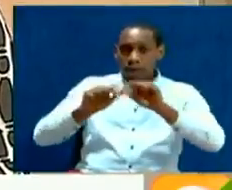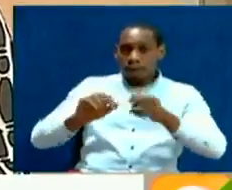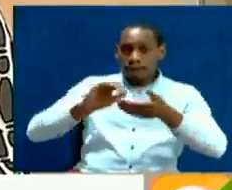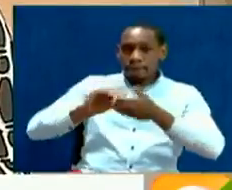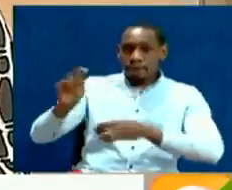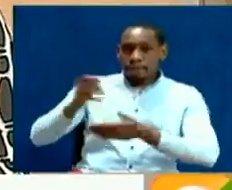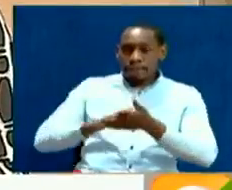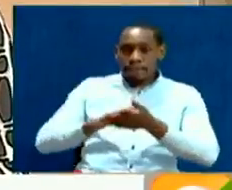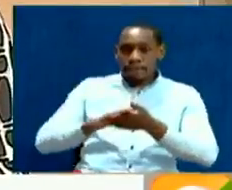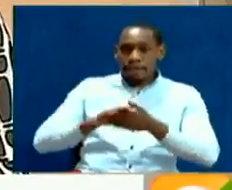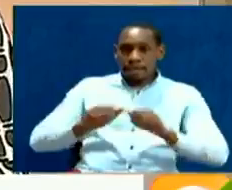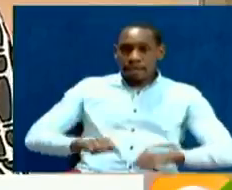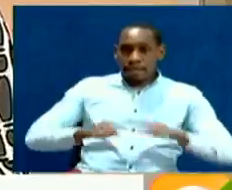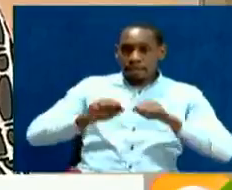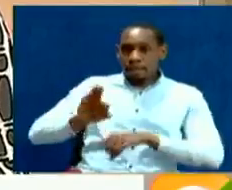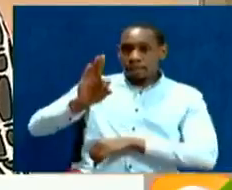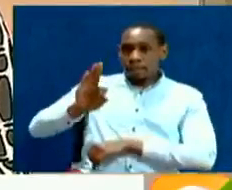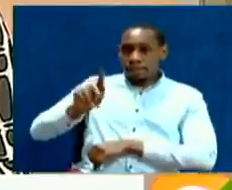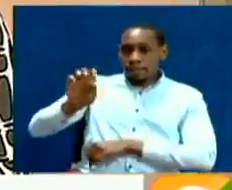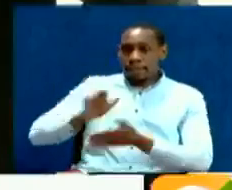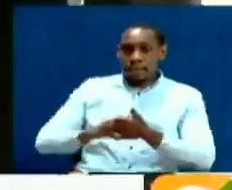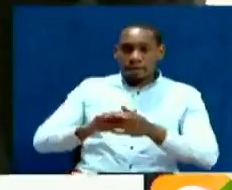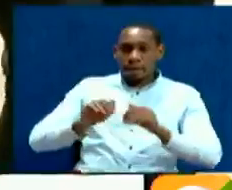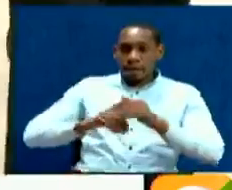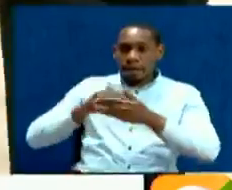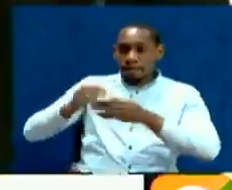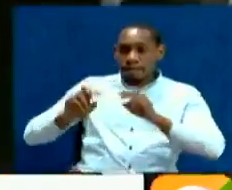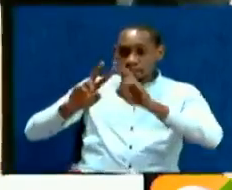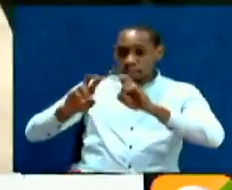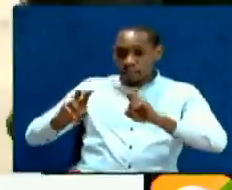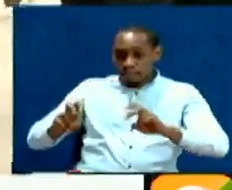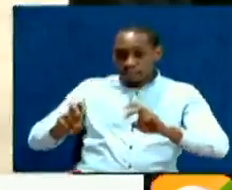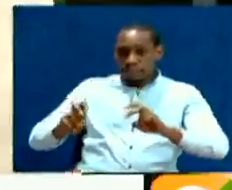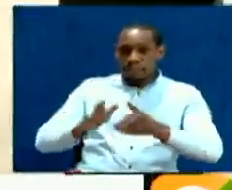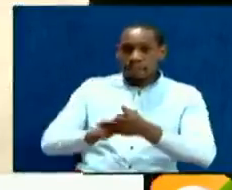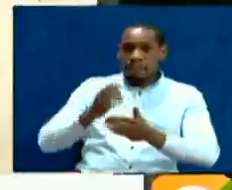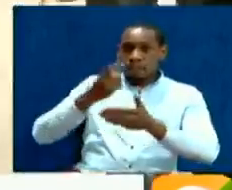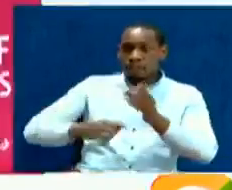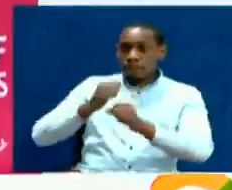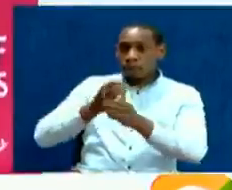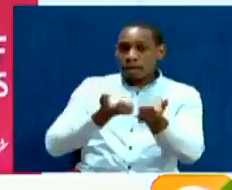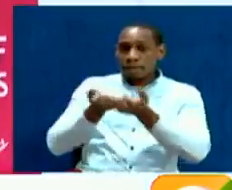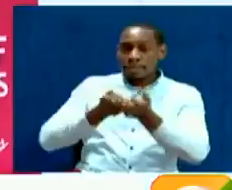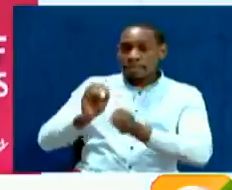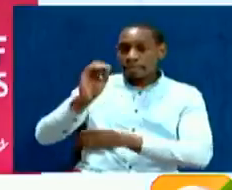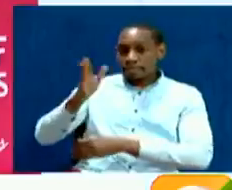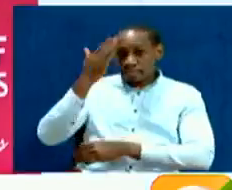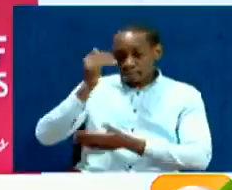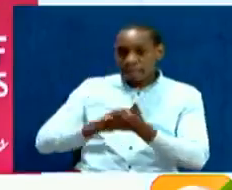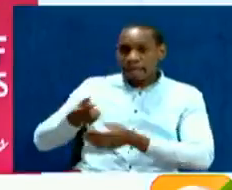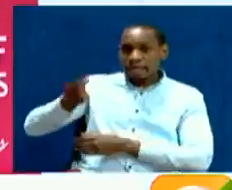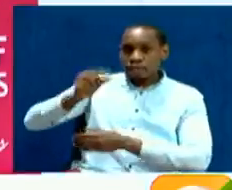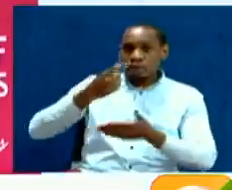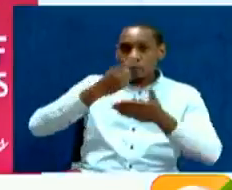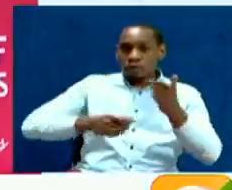Federation of Kenya Employers, FKE. According to a survey by the employers body, the cost of doing business has gone up due to the